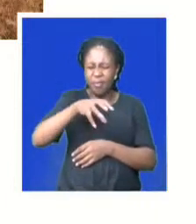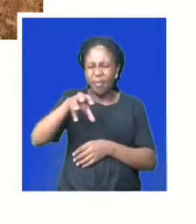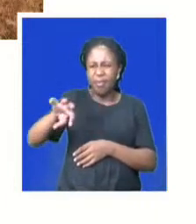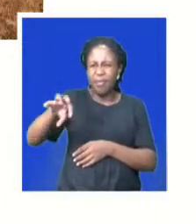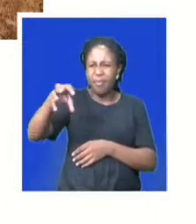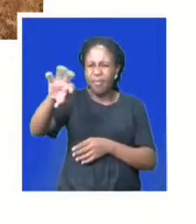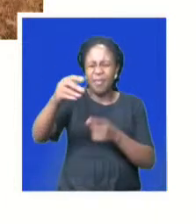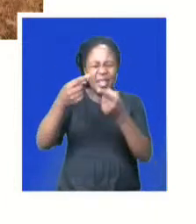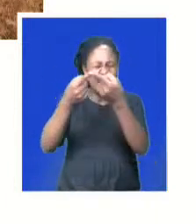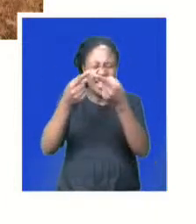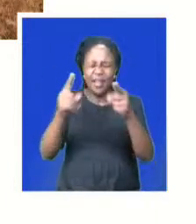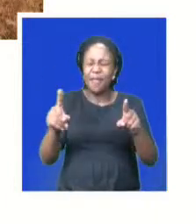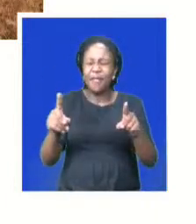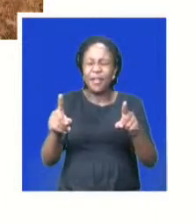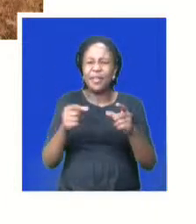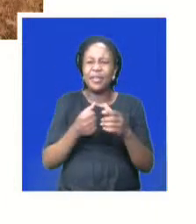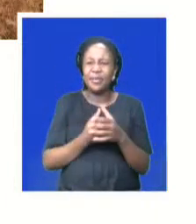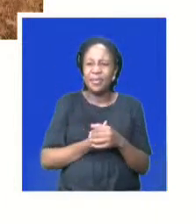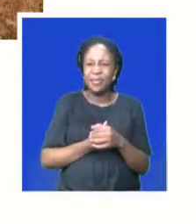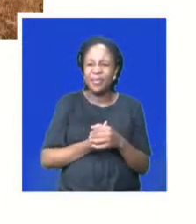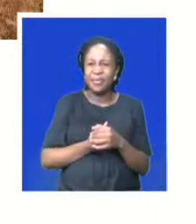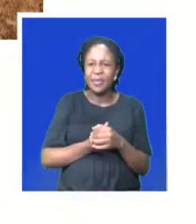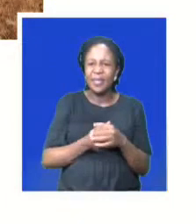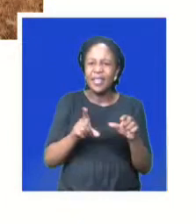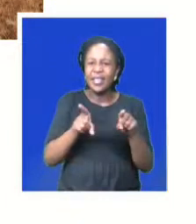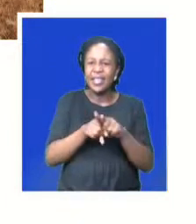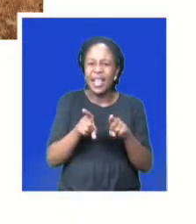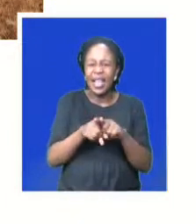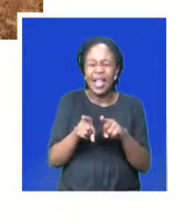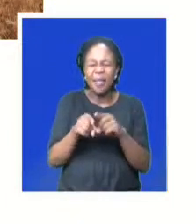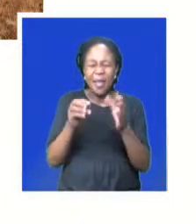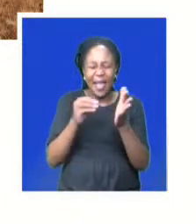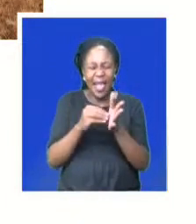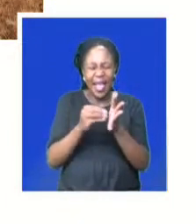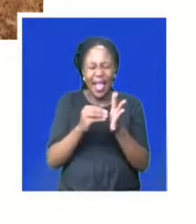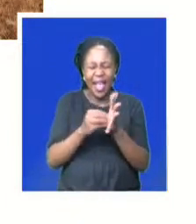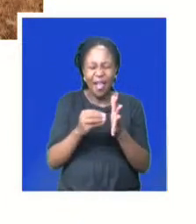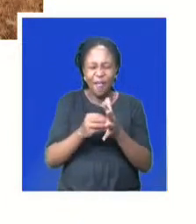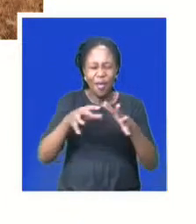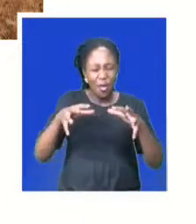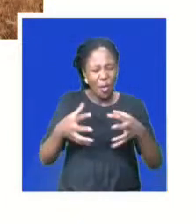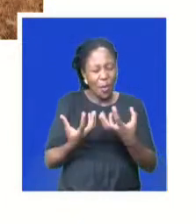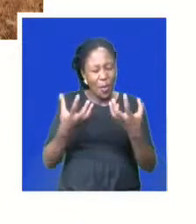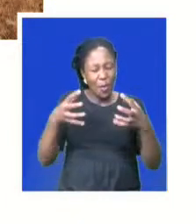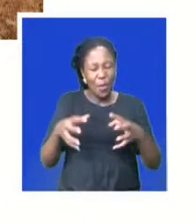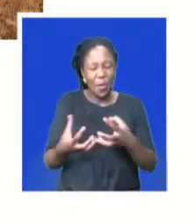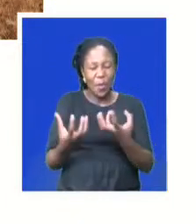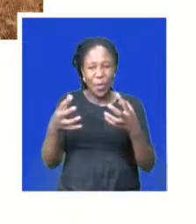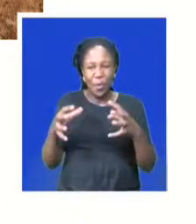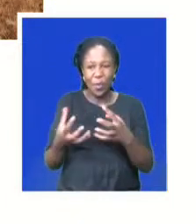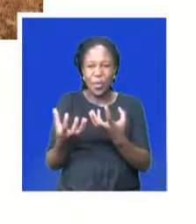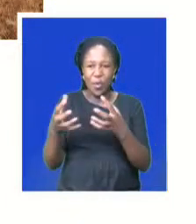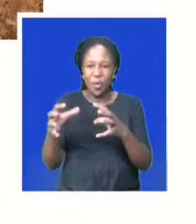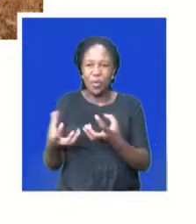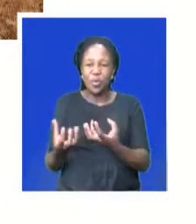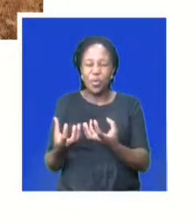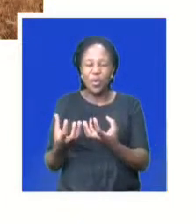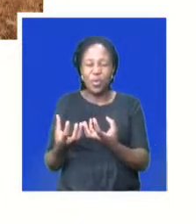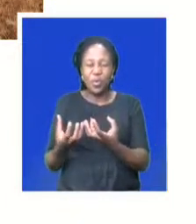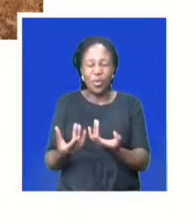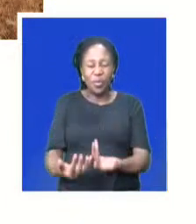over here. And these are fields where they plow or grow